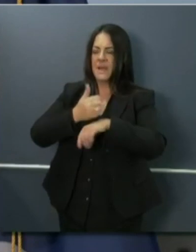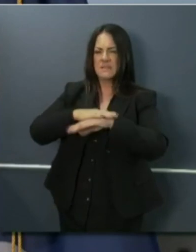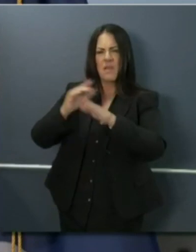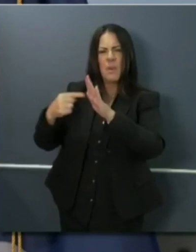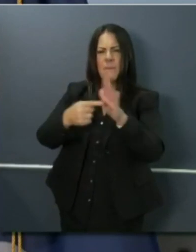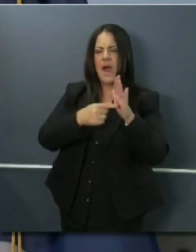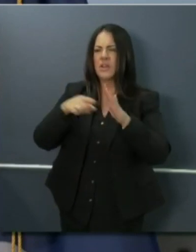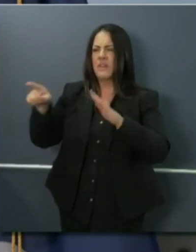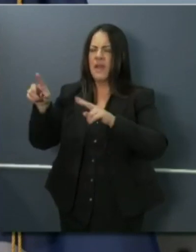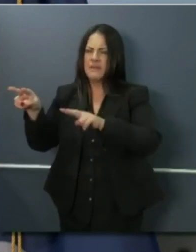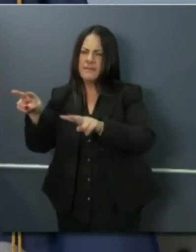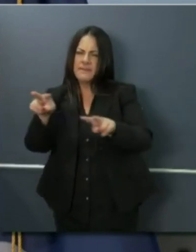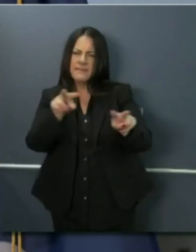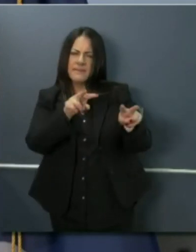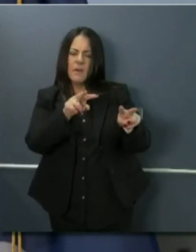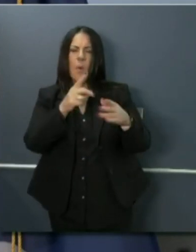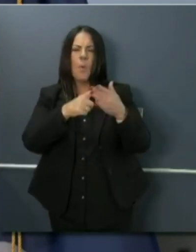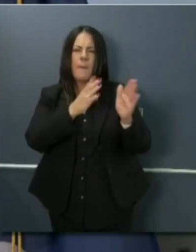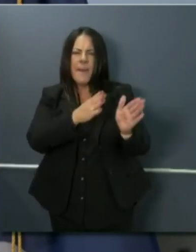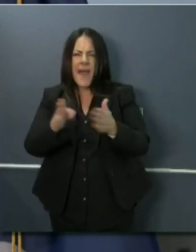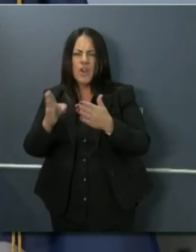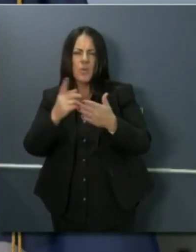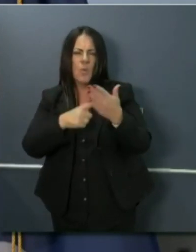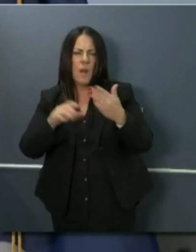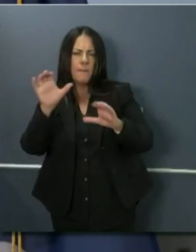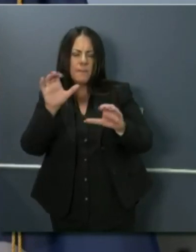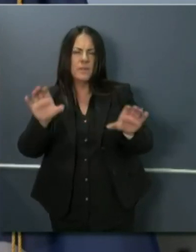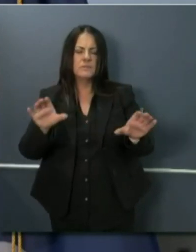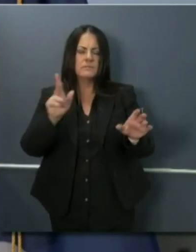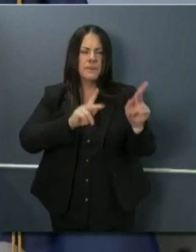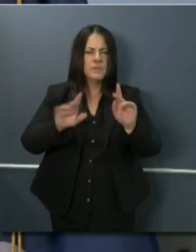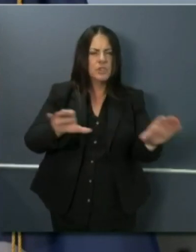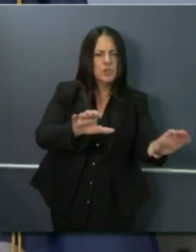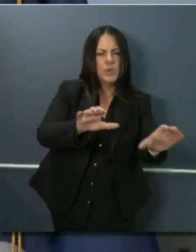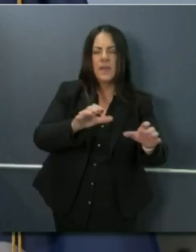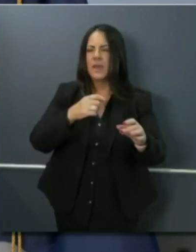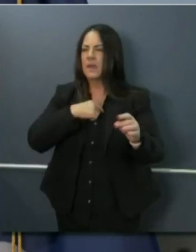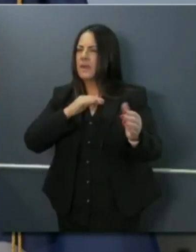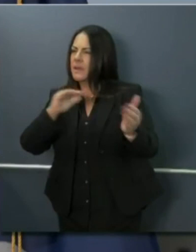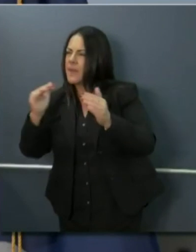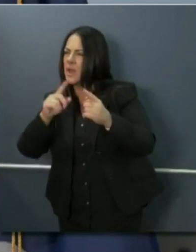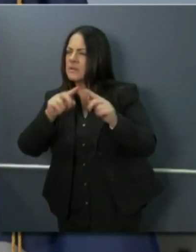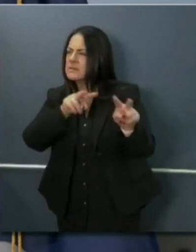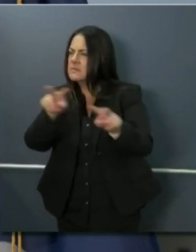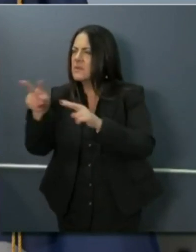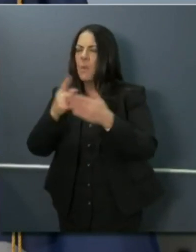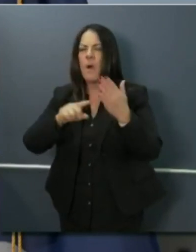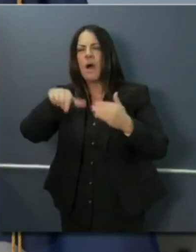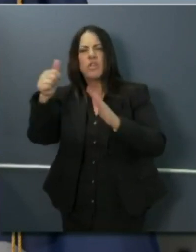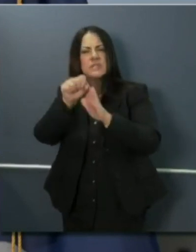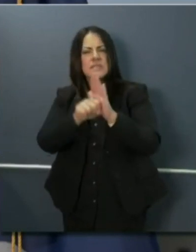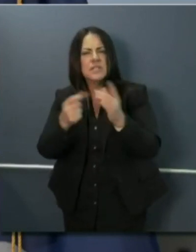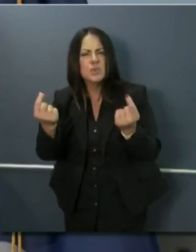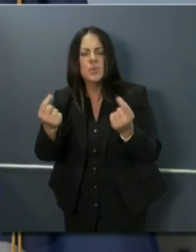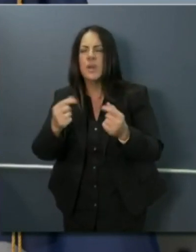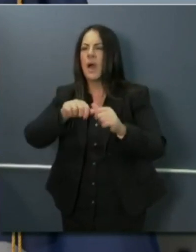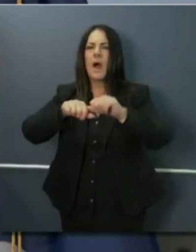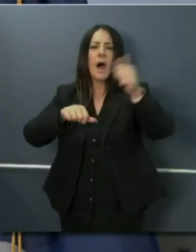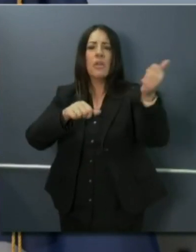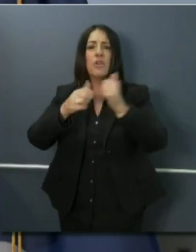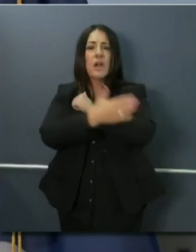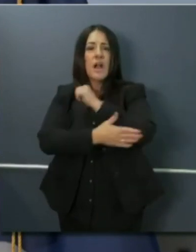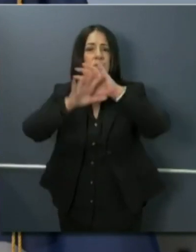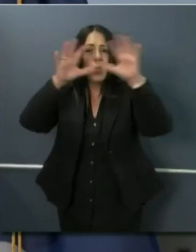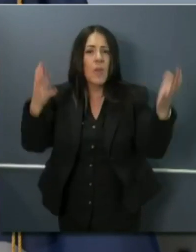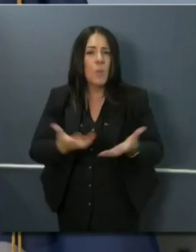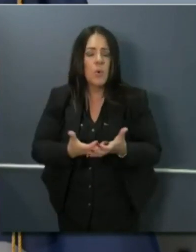these patterns, as well as patterns across the rest of the country and around the rest of the world. More specifically, though, Dr. Galley